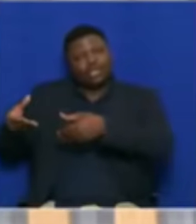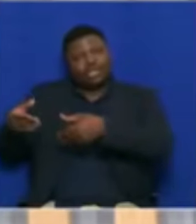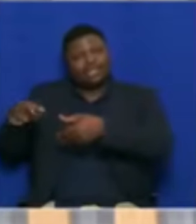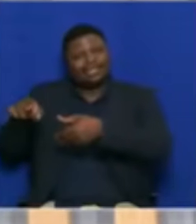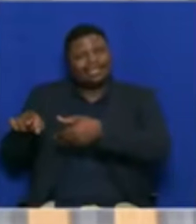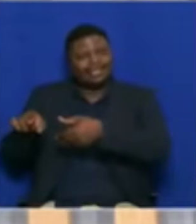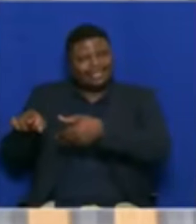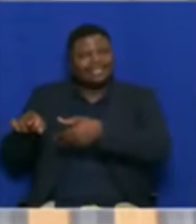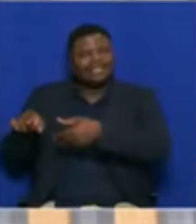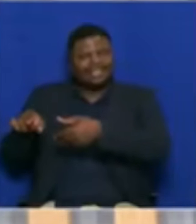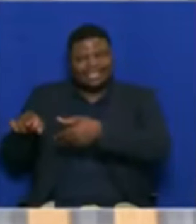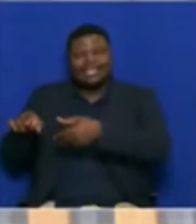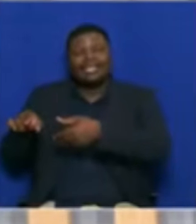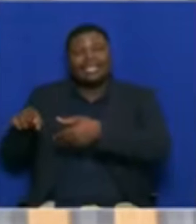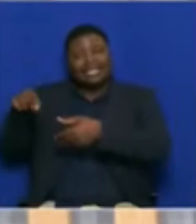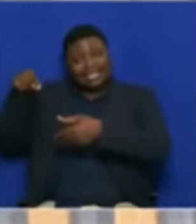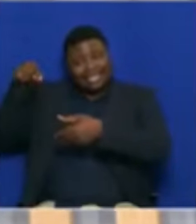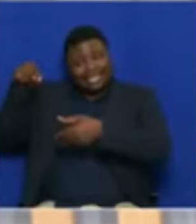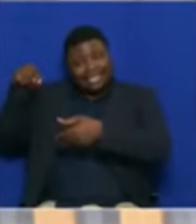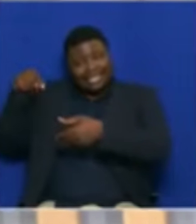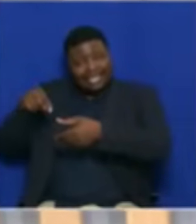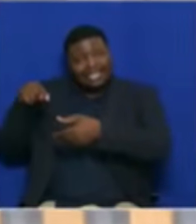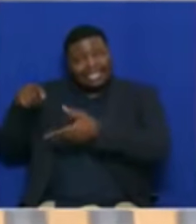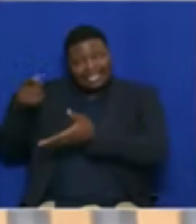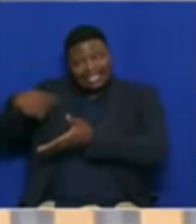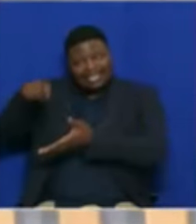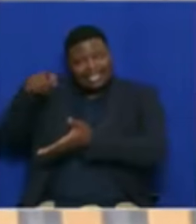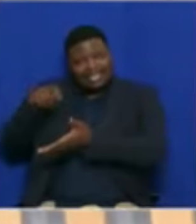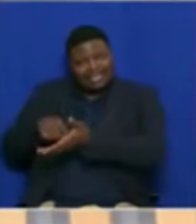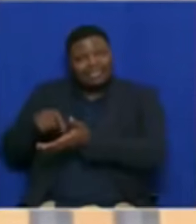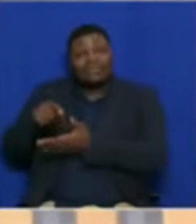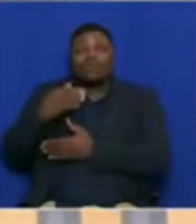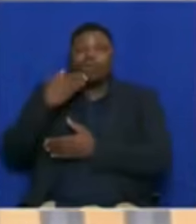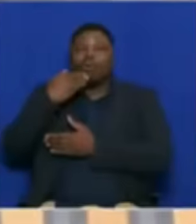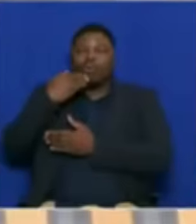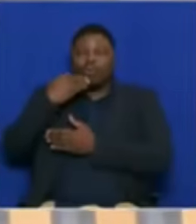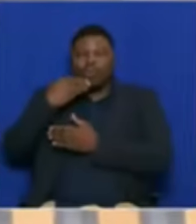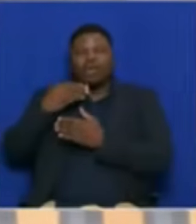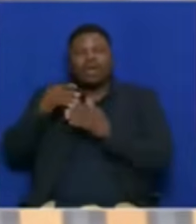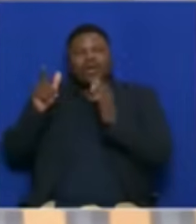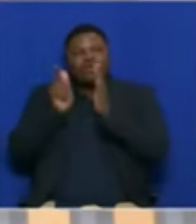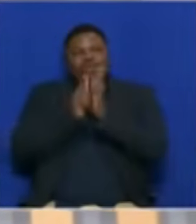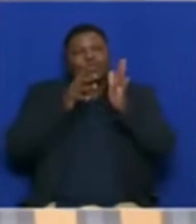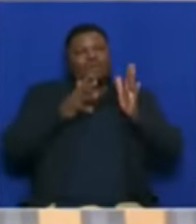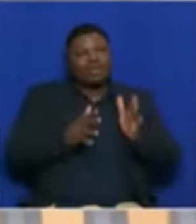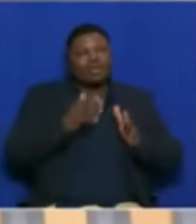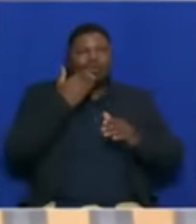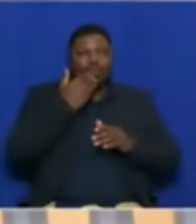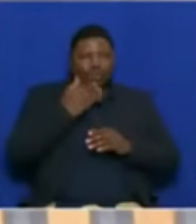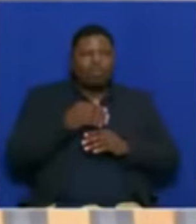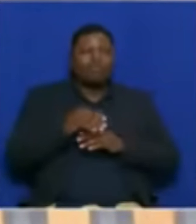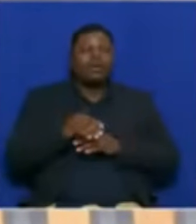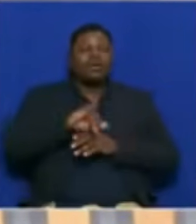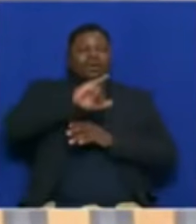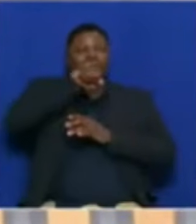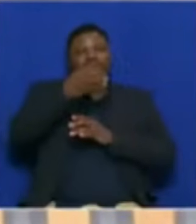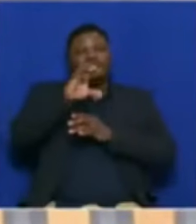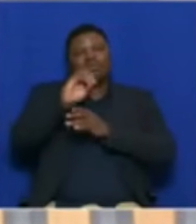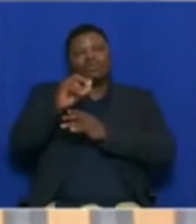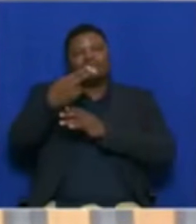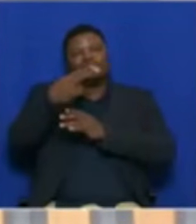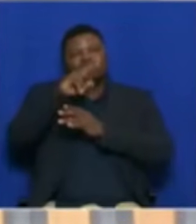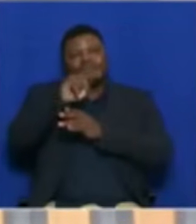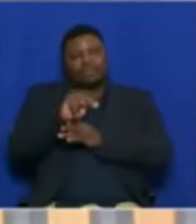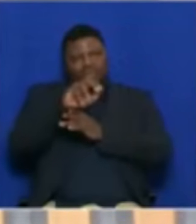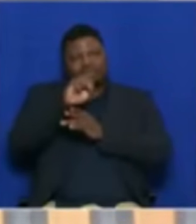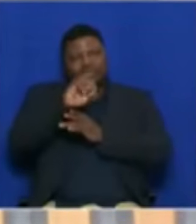off by Advocate Johnson in this summons, who determines what to ask for? So,